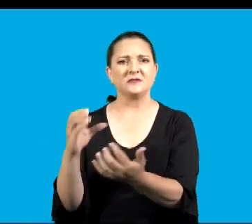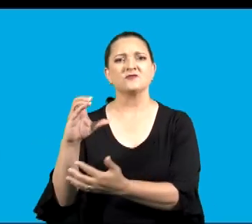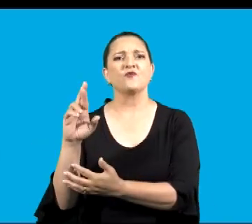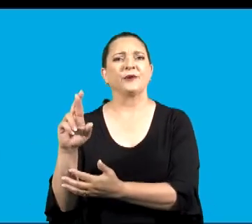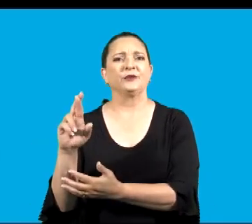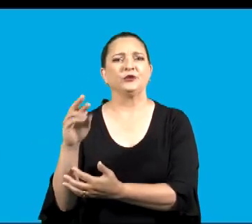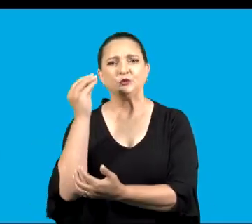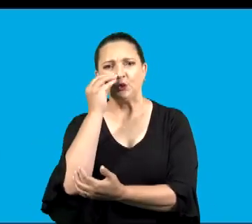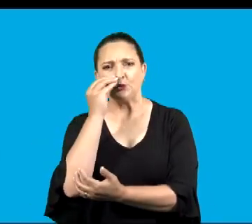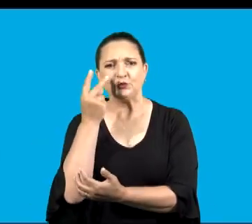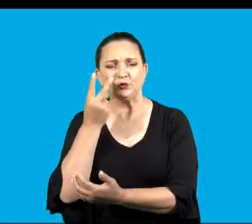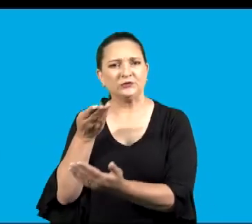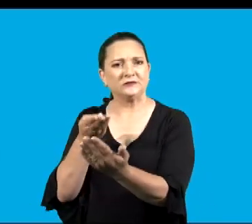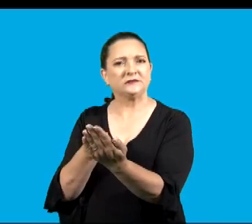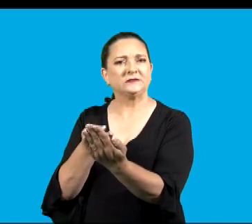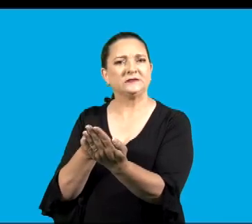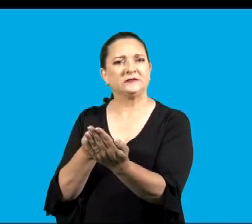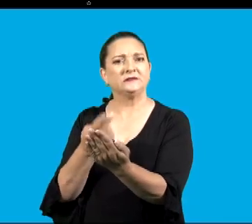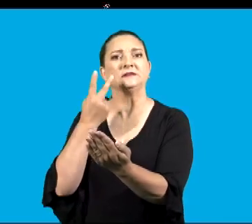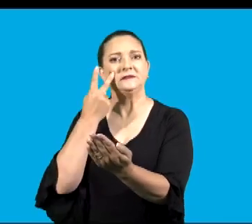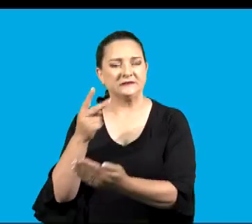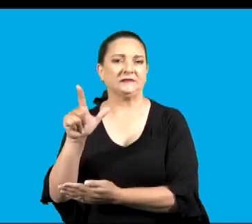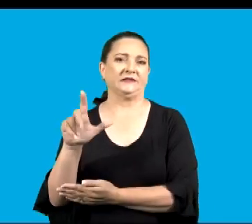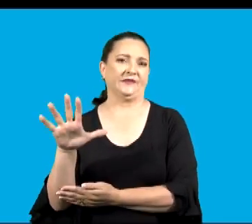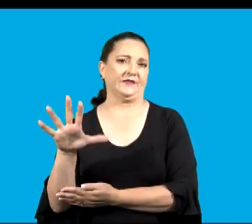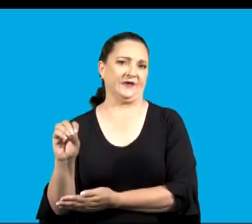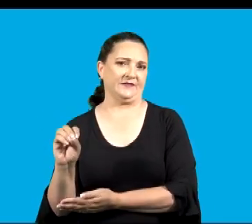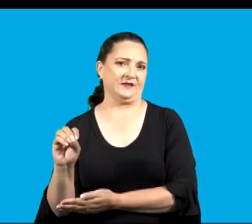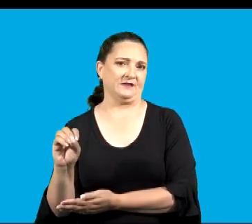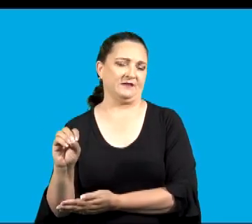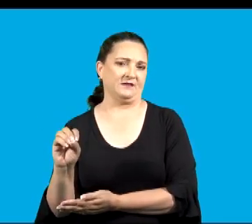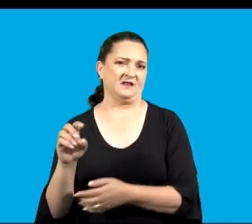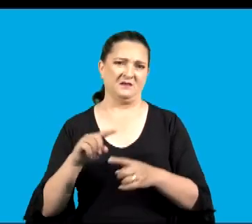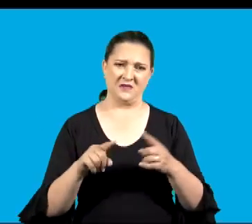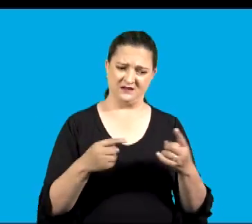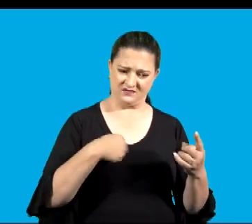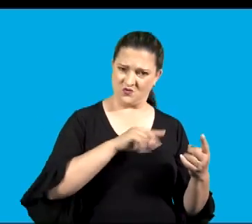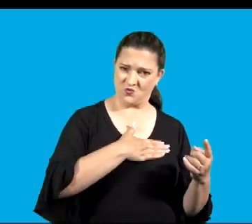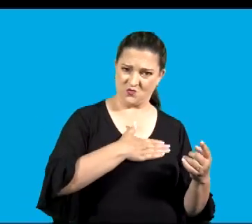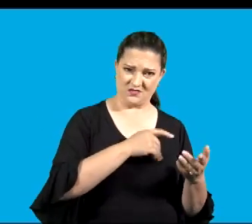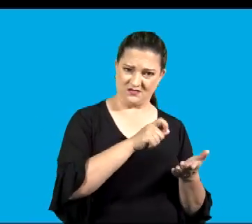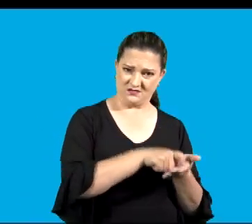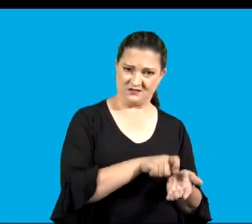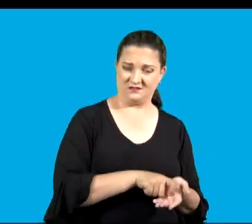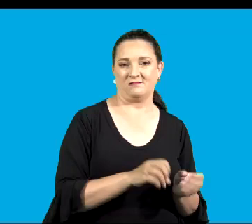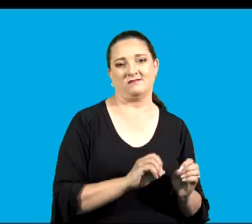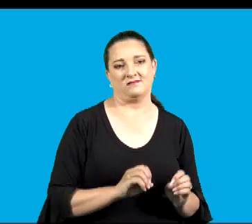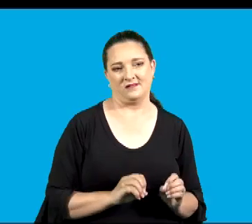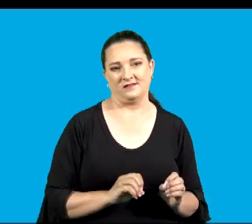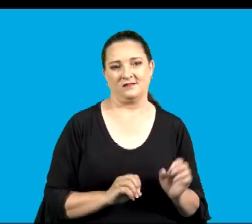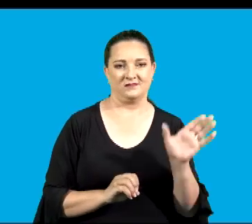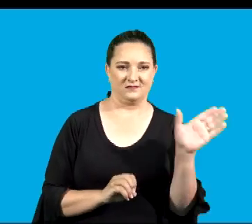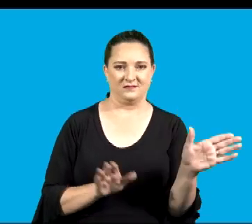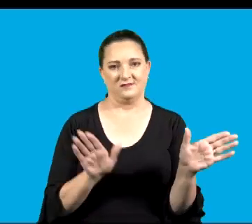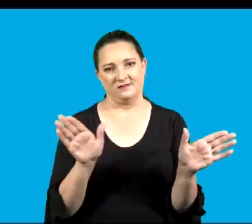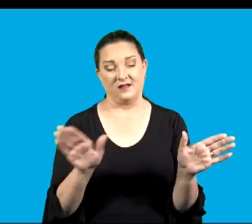credit note here which indicates that allowance of $750. But if you come here, you see that we did not record that.